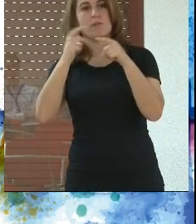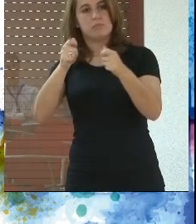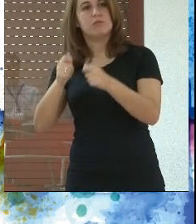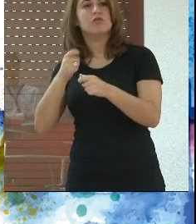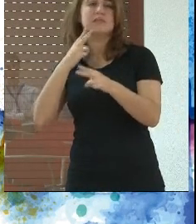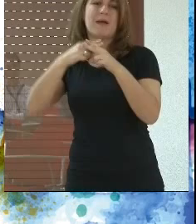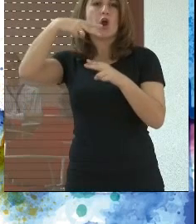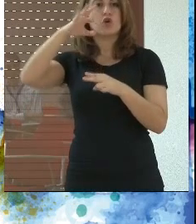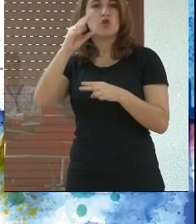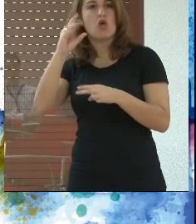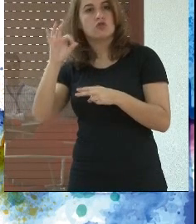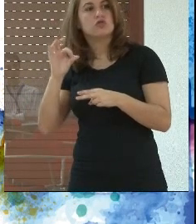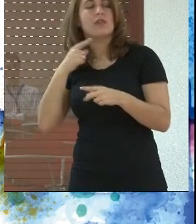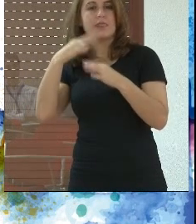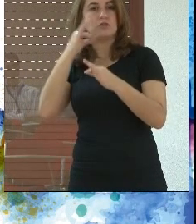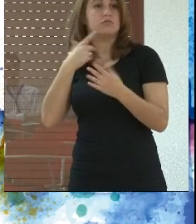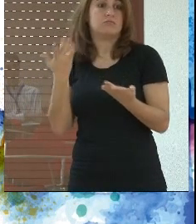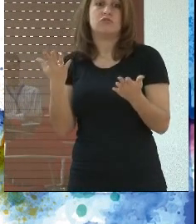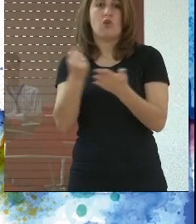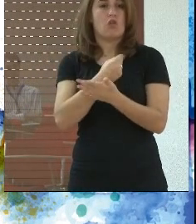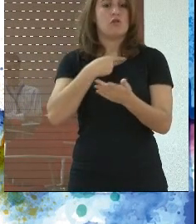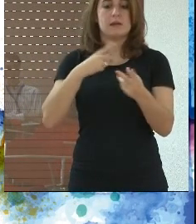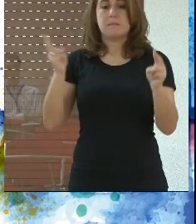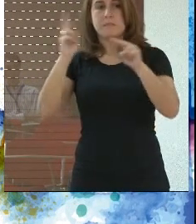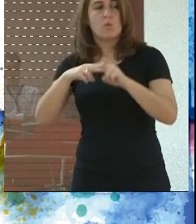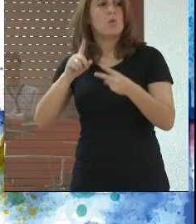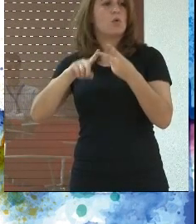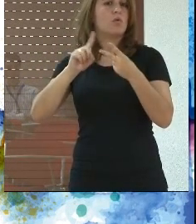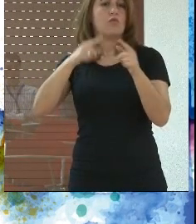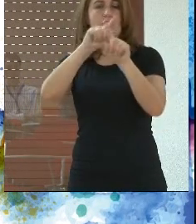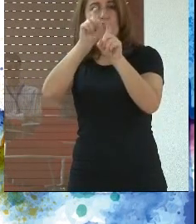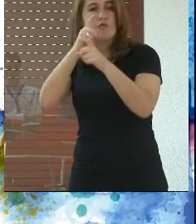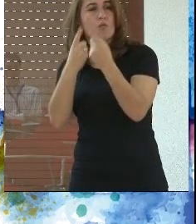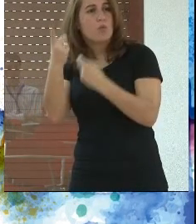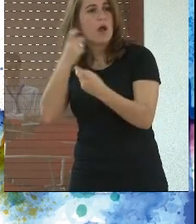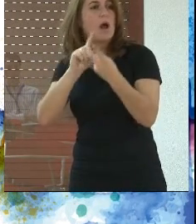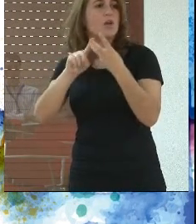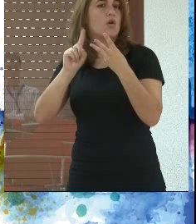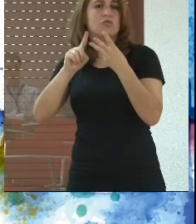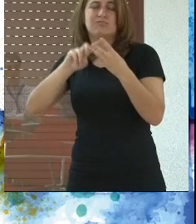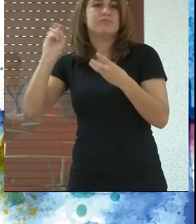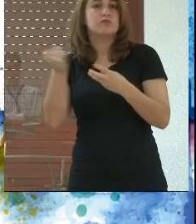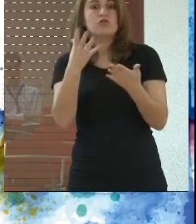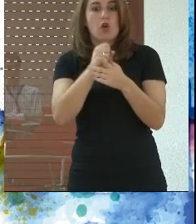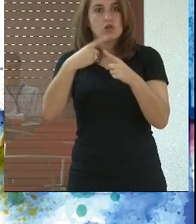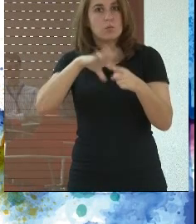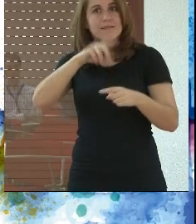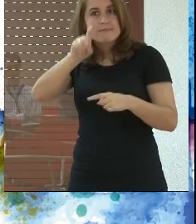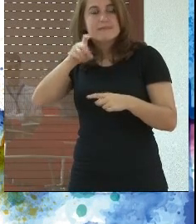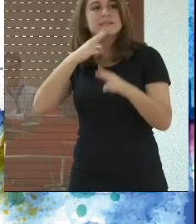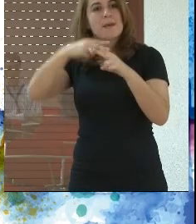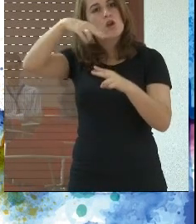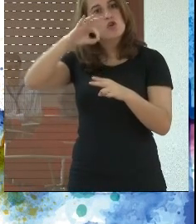the nodes of the website. By nodes, I refer to the hyperlinks, the keys, everything that can be clicked on